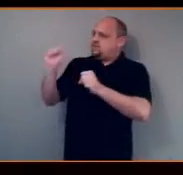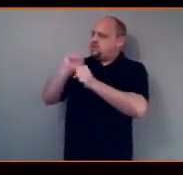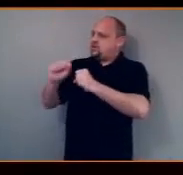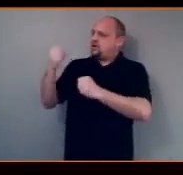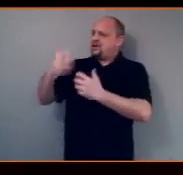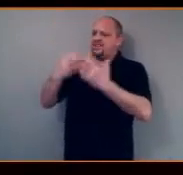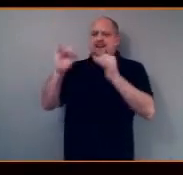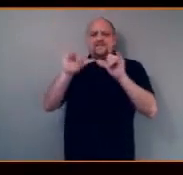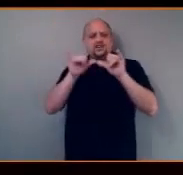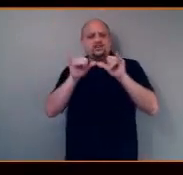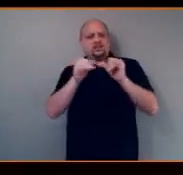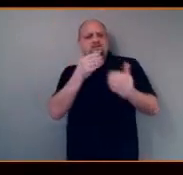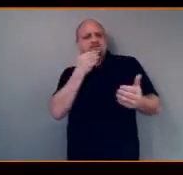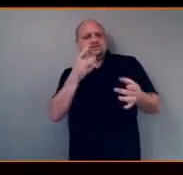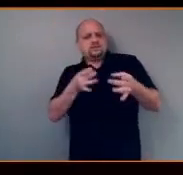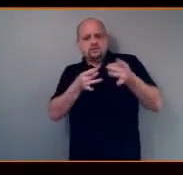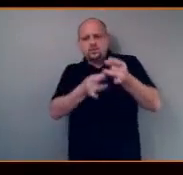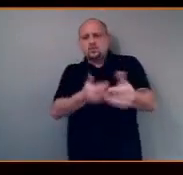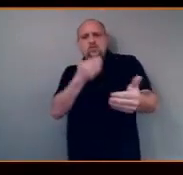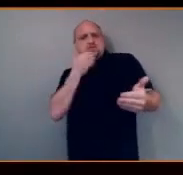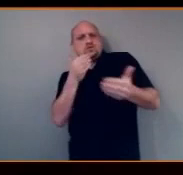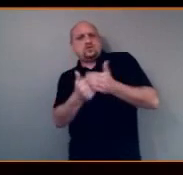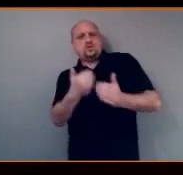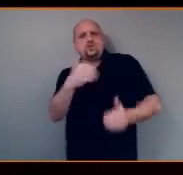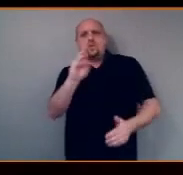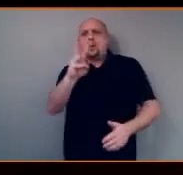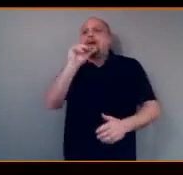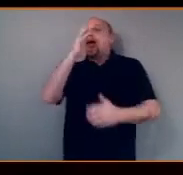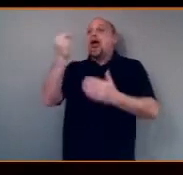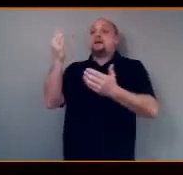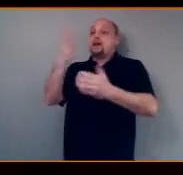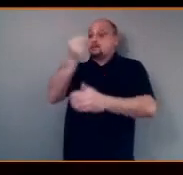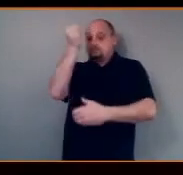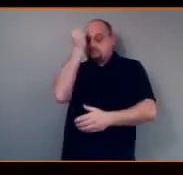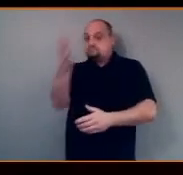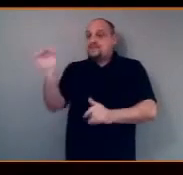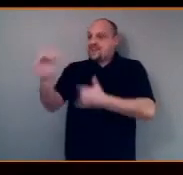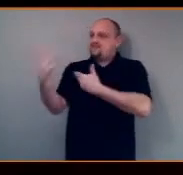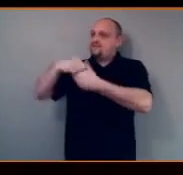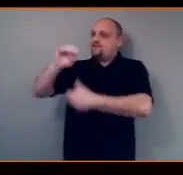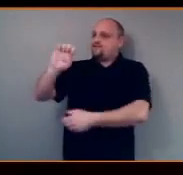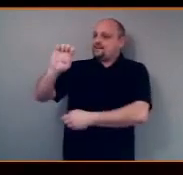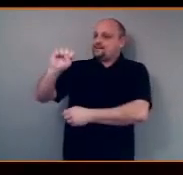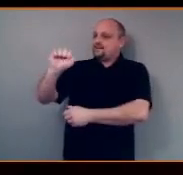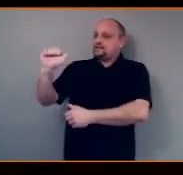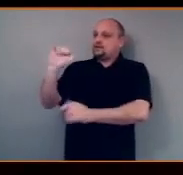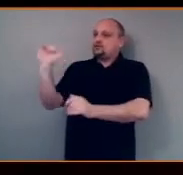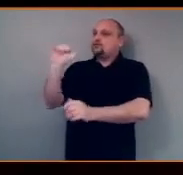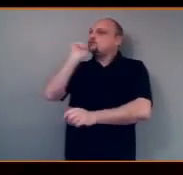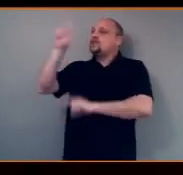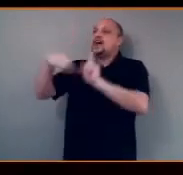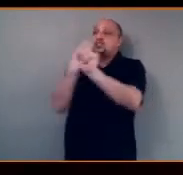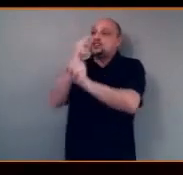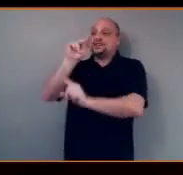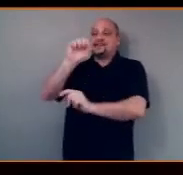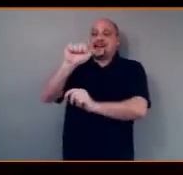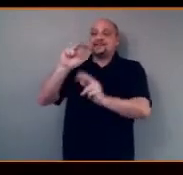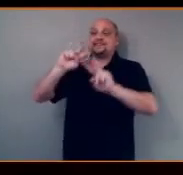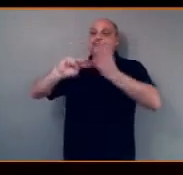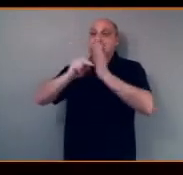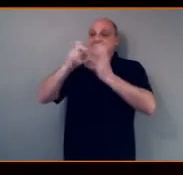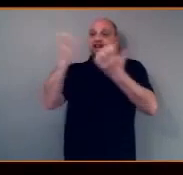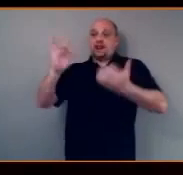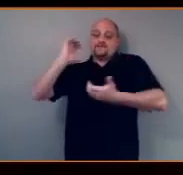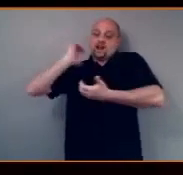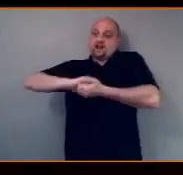collaboration too. I mean, it's not only NASA mission, but it's going to involve ESA as well. So that's pretty spectacular. Kelsey, do you want to have some